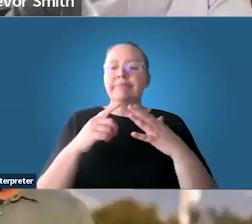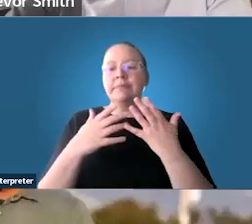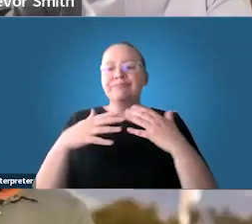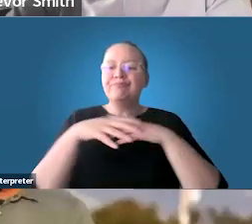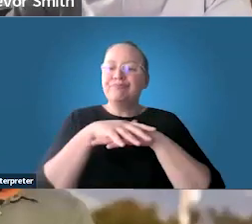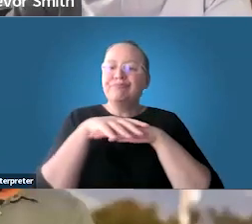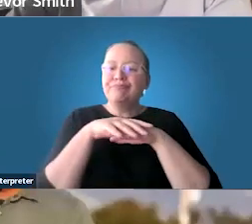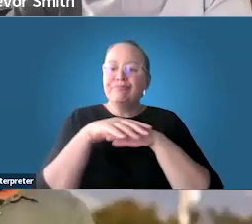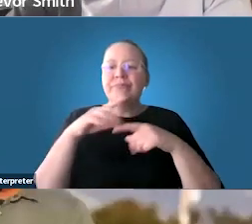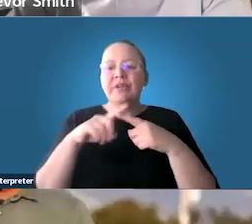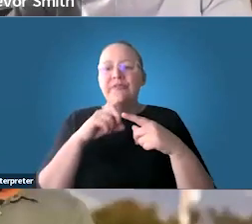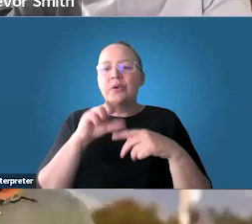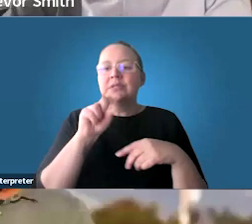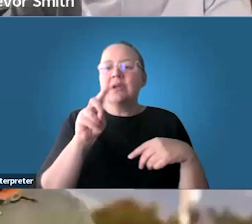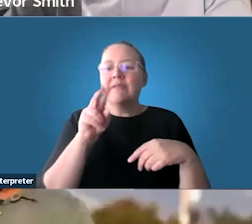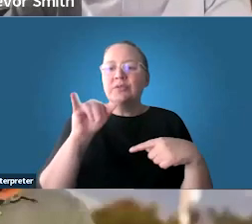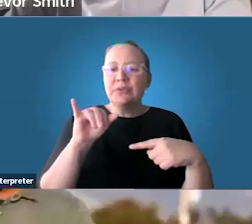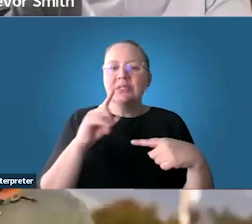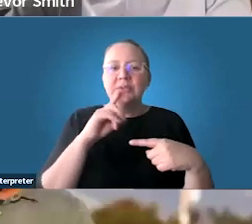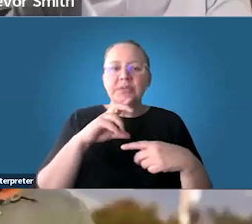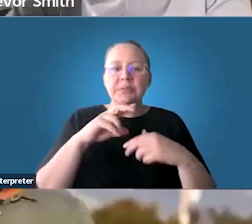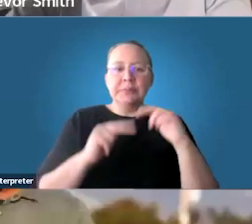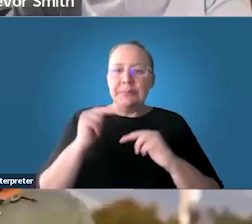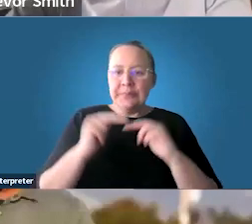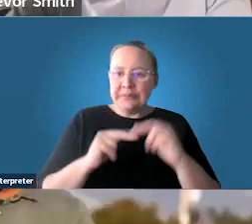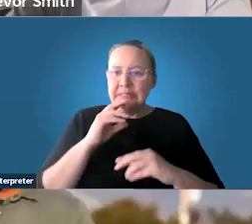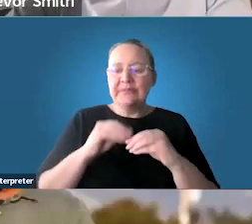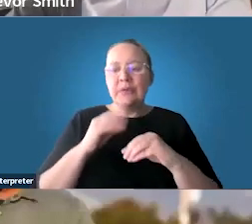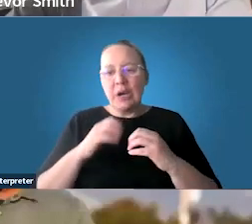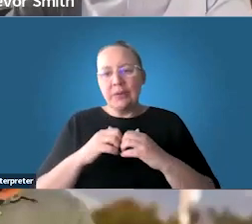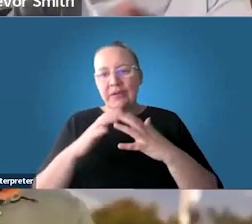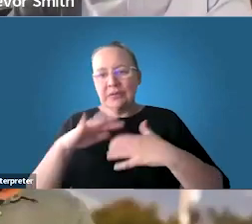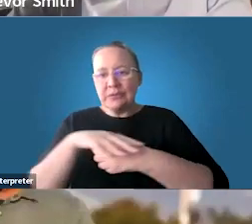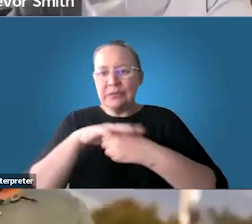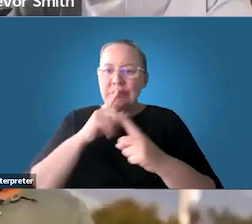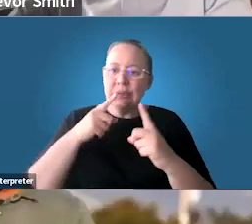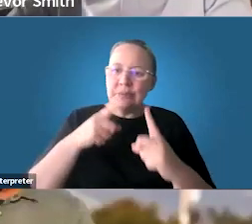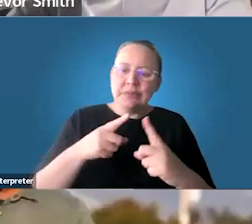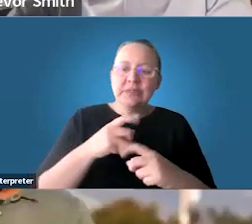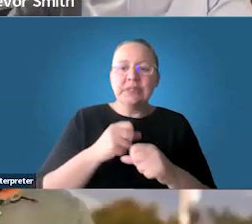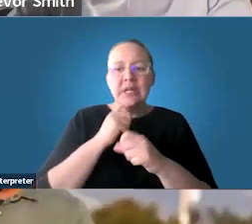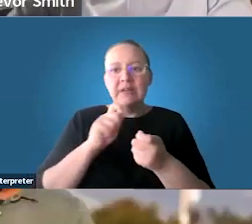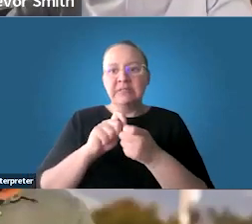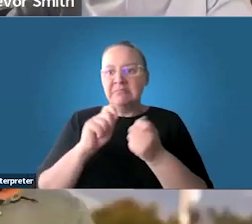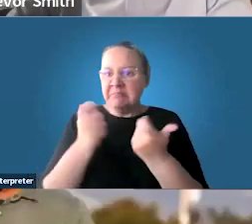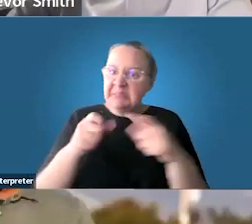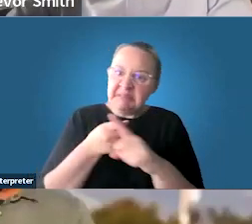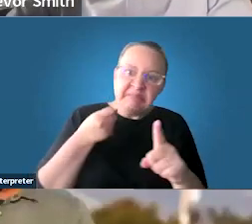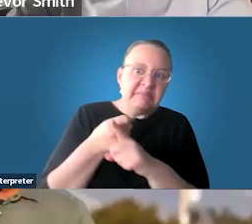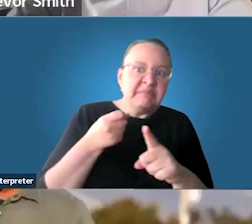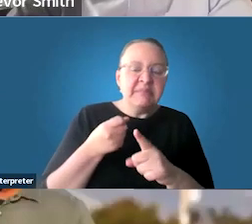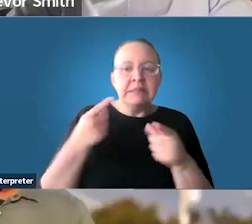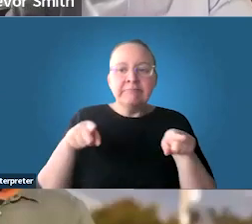a solidarity and action hub that's building solidarity-based narrative infrastructure. And our mission is to spark radical collaboration and narrative